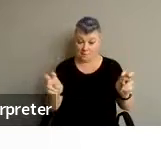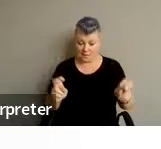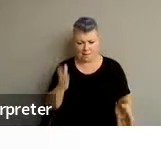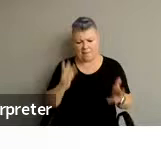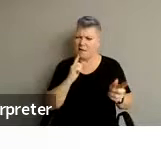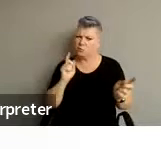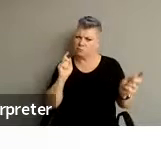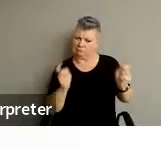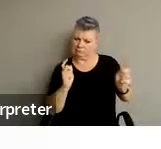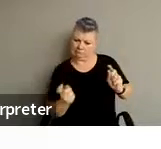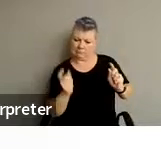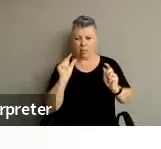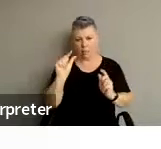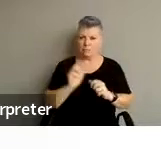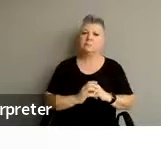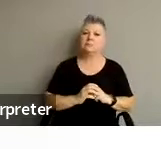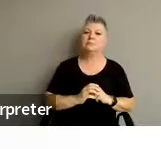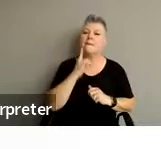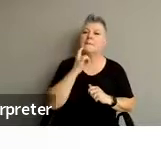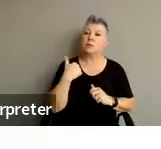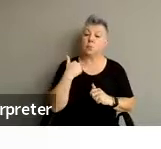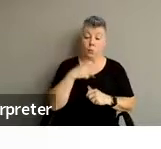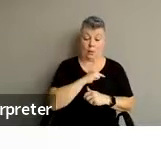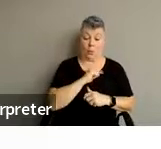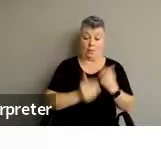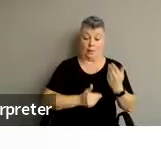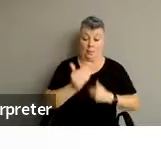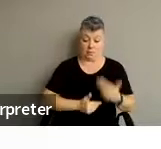bit just because we are going to be in the process of